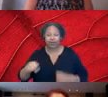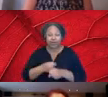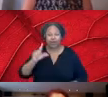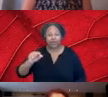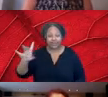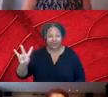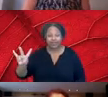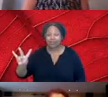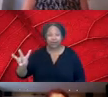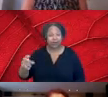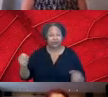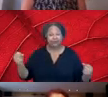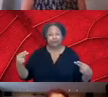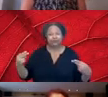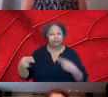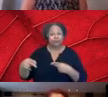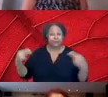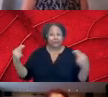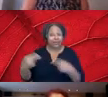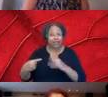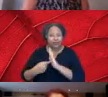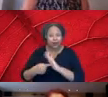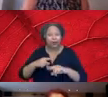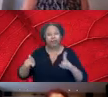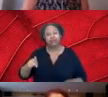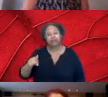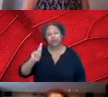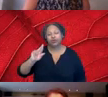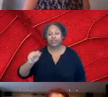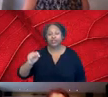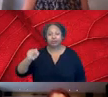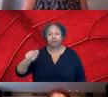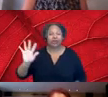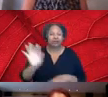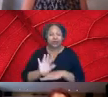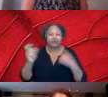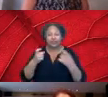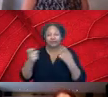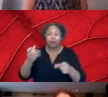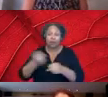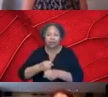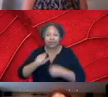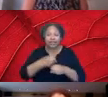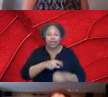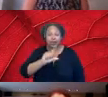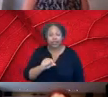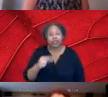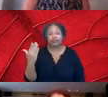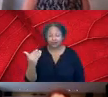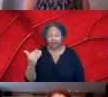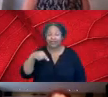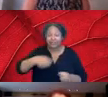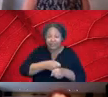previous to that, Region Park Film Festival were the recipients in 2016. And so this year, the award is going to be presented to